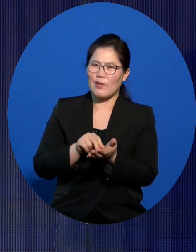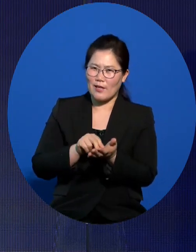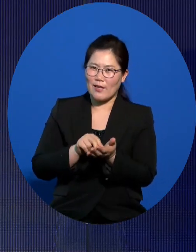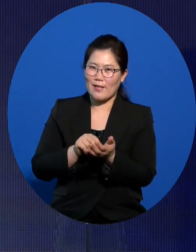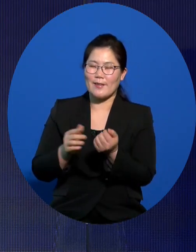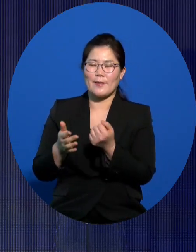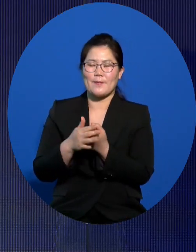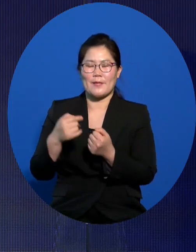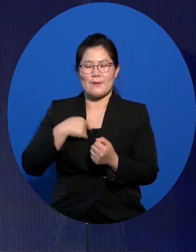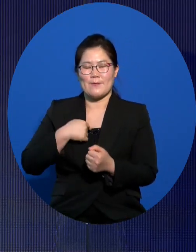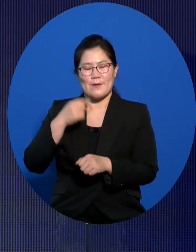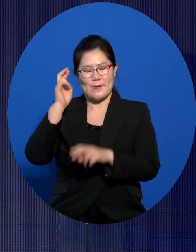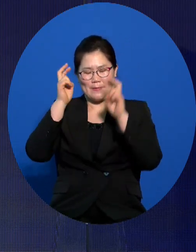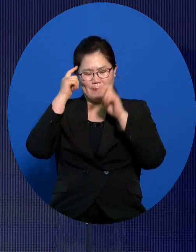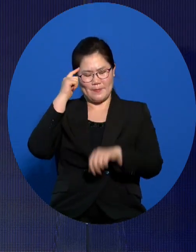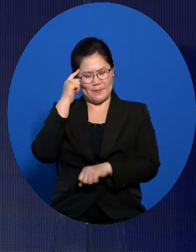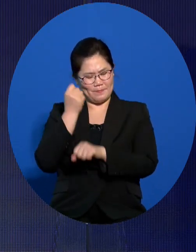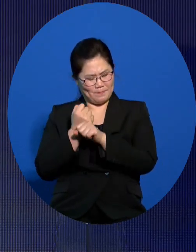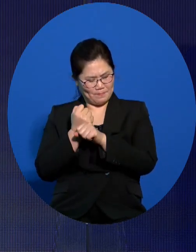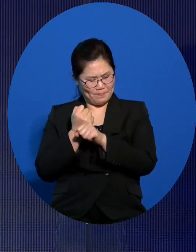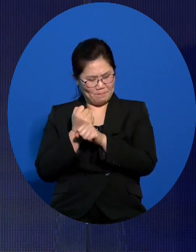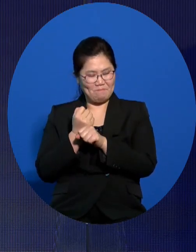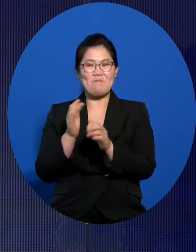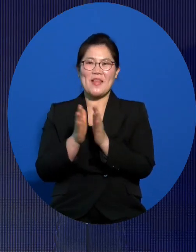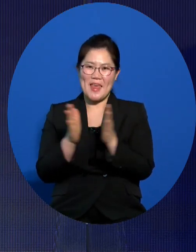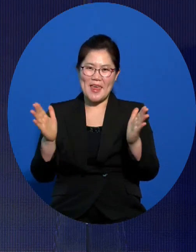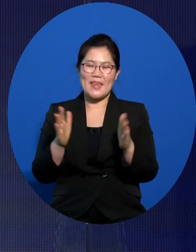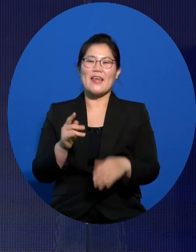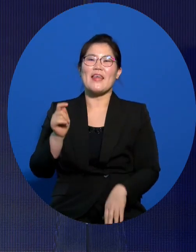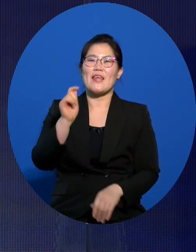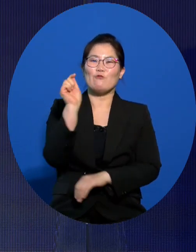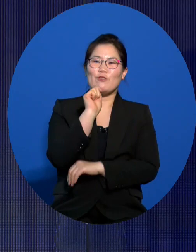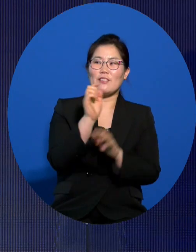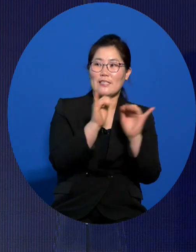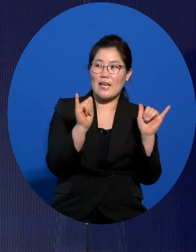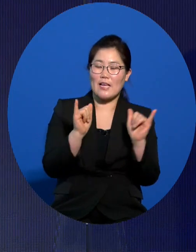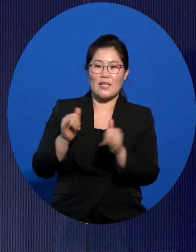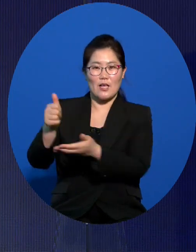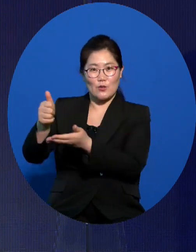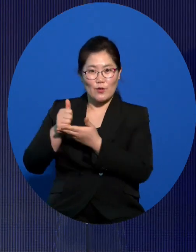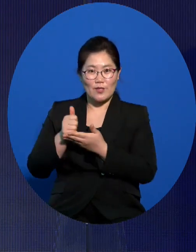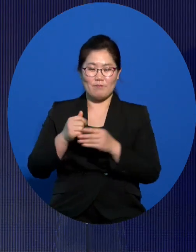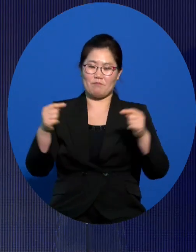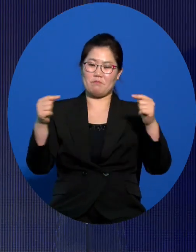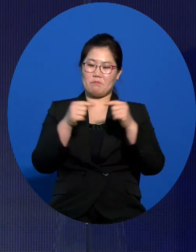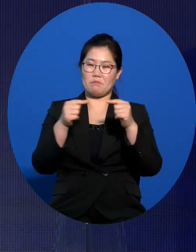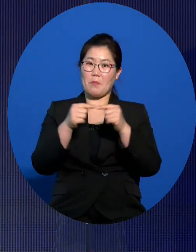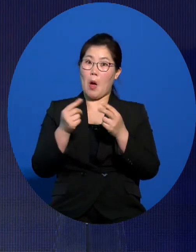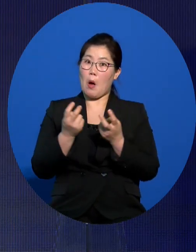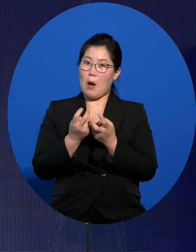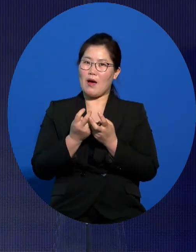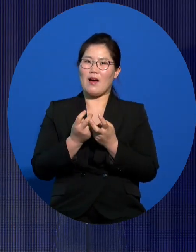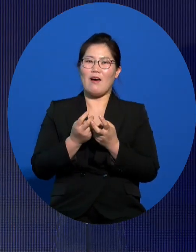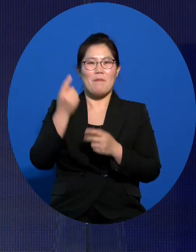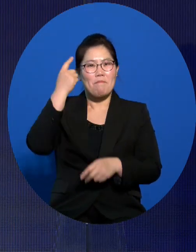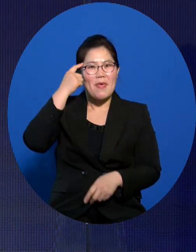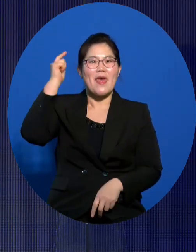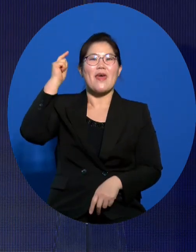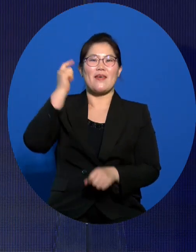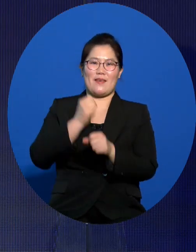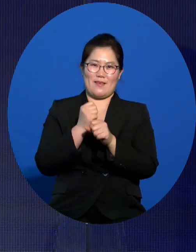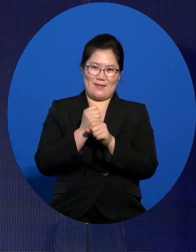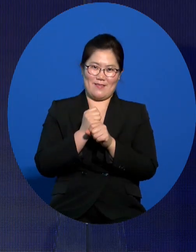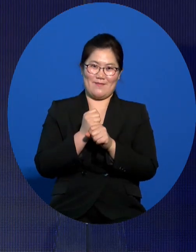communication. So what we did was we developed a software to deal with this issue. we wanted a system to help the